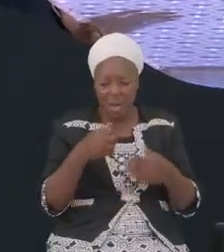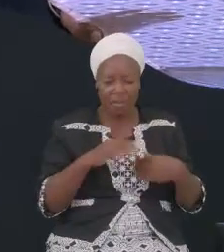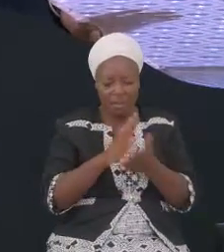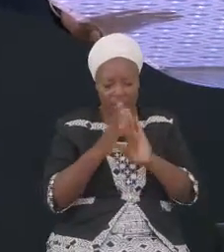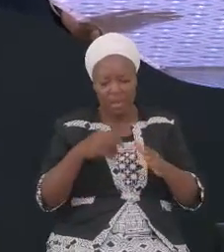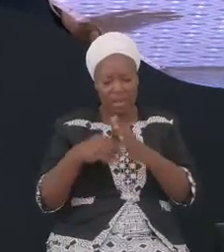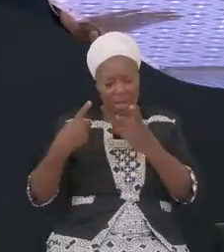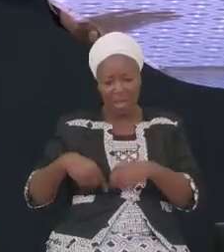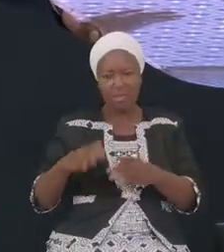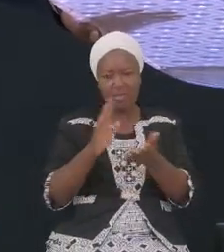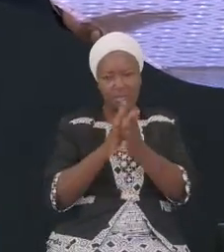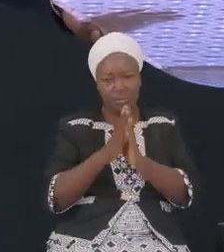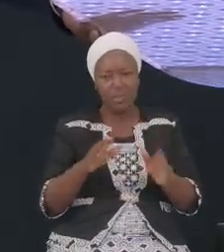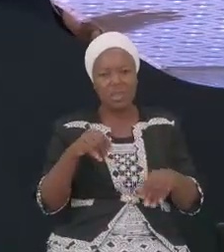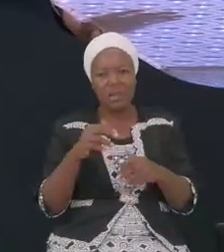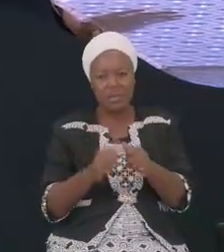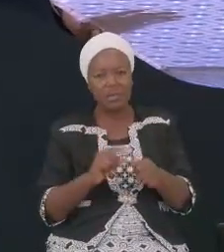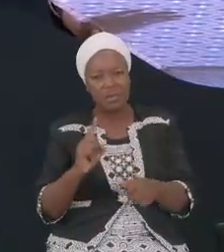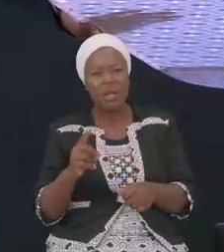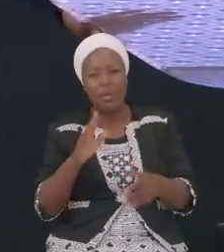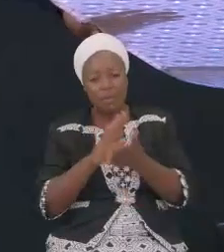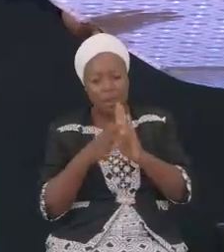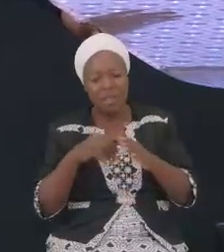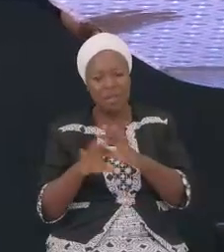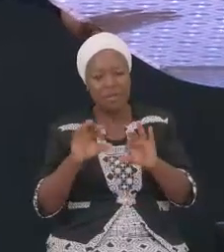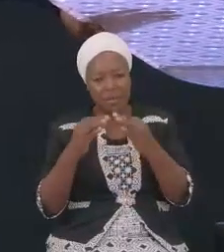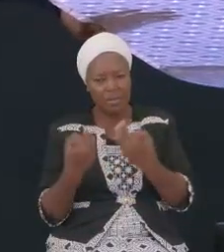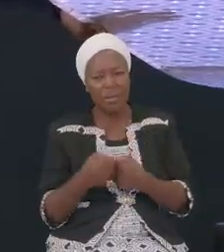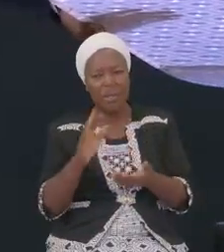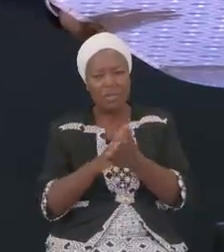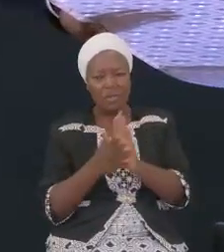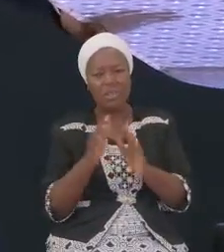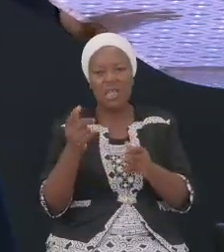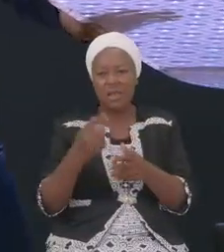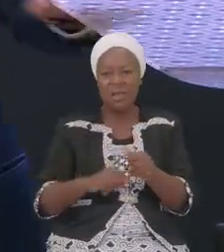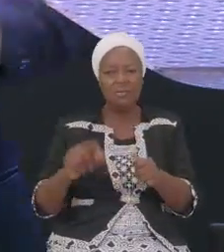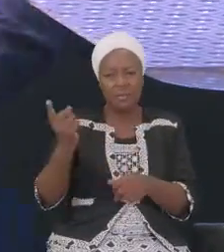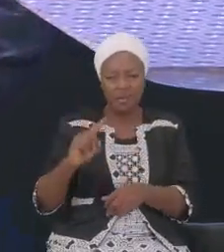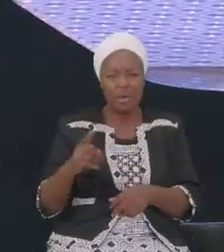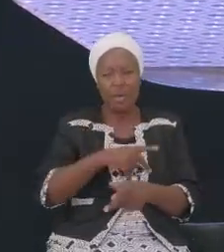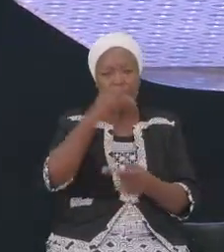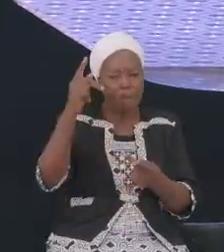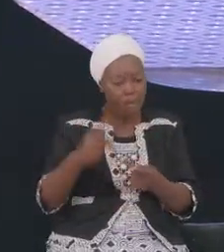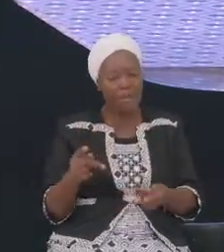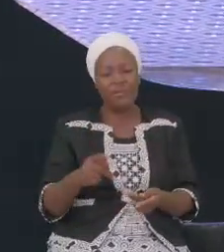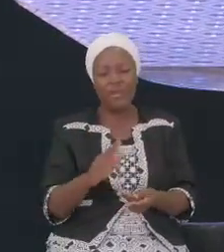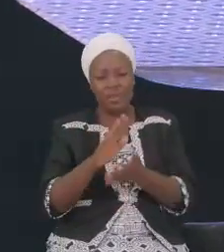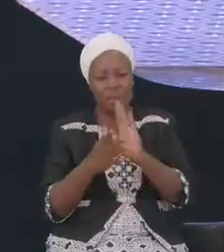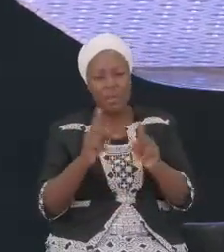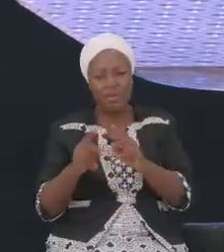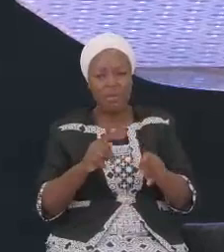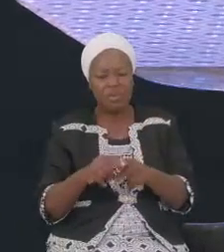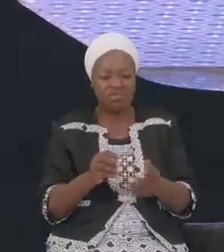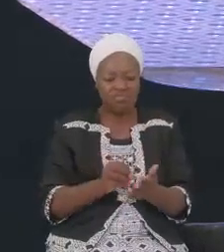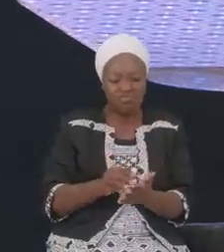peace in your language, peace in your life, peace in your family, peace all around, perfect peace. There's some people that stagger at that.